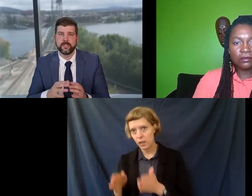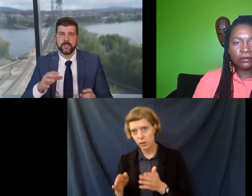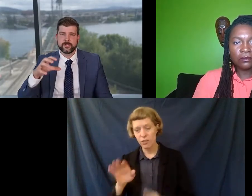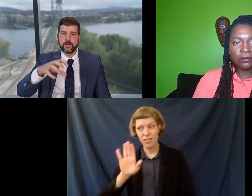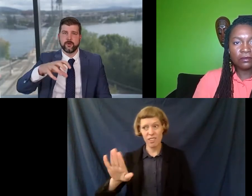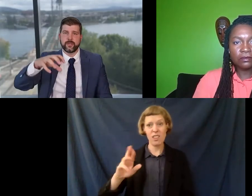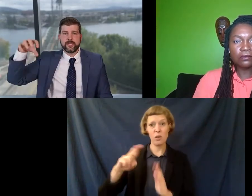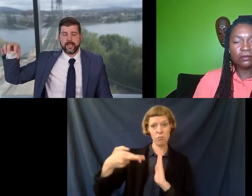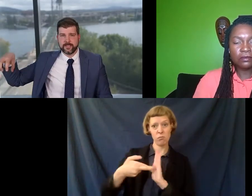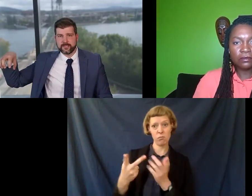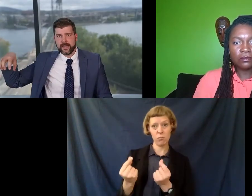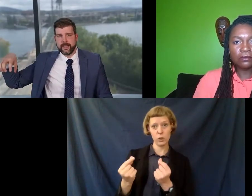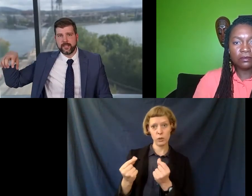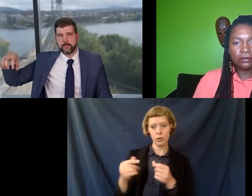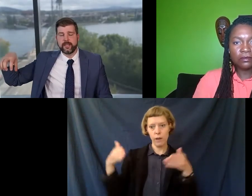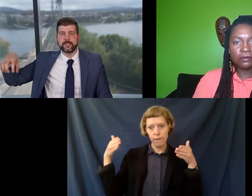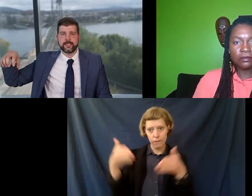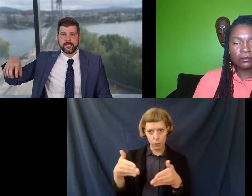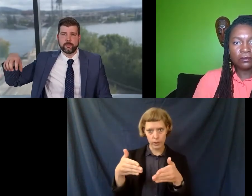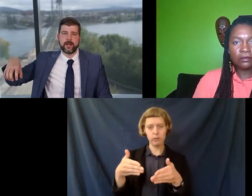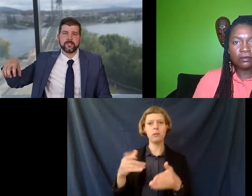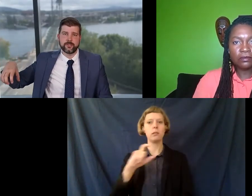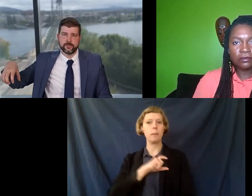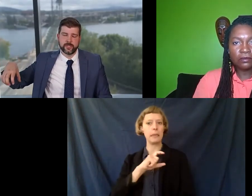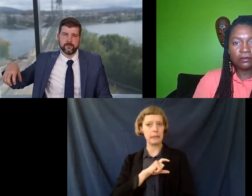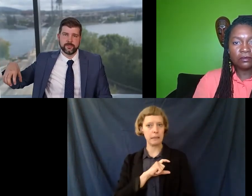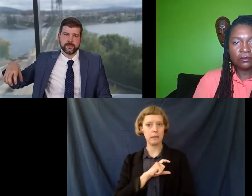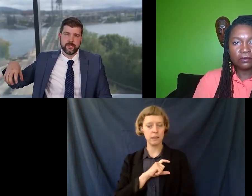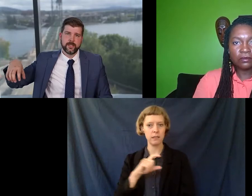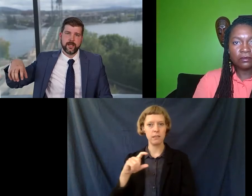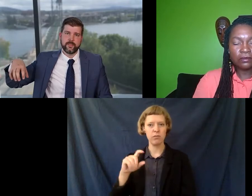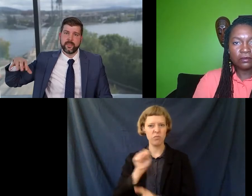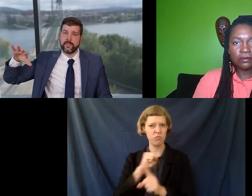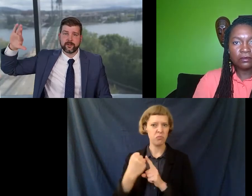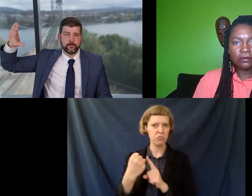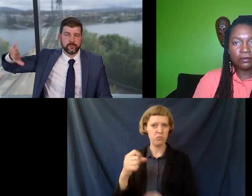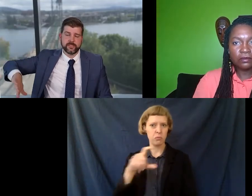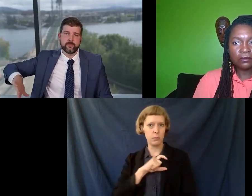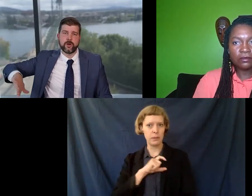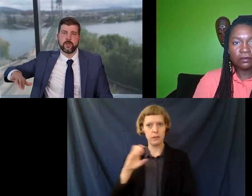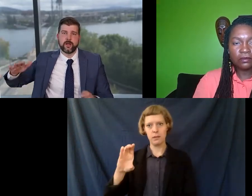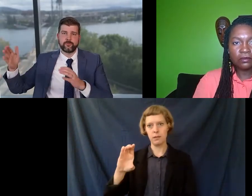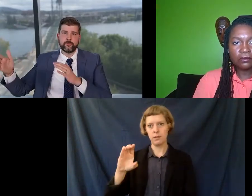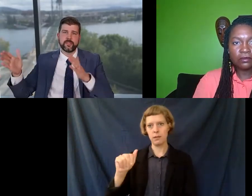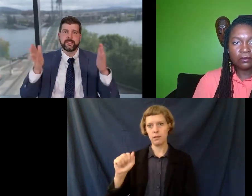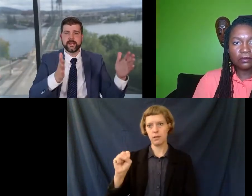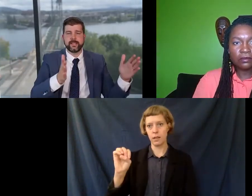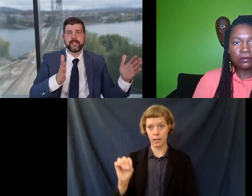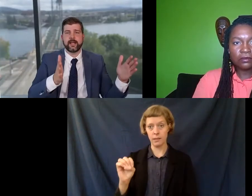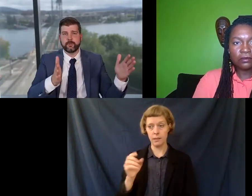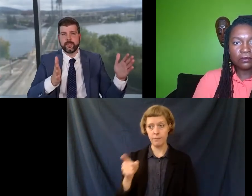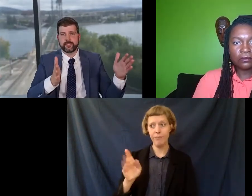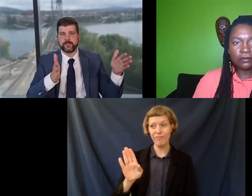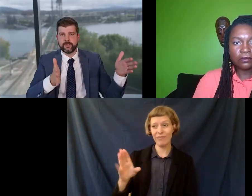police. So he has that independence in the prosecutor's office, and they are completely walled off from the